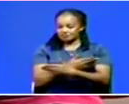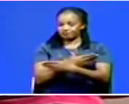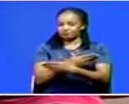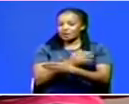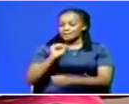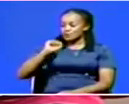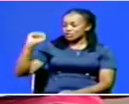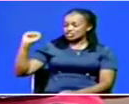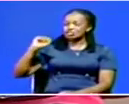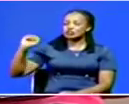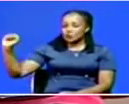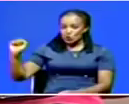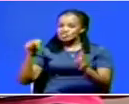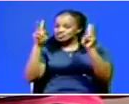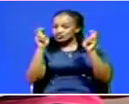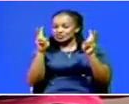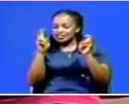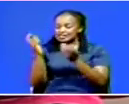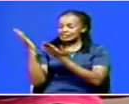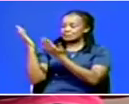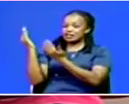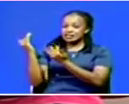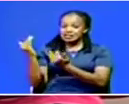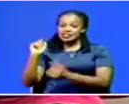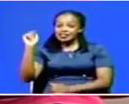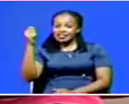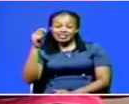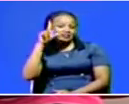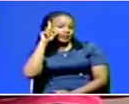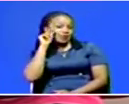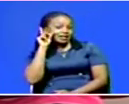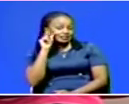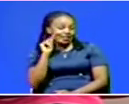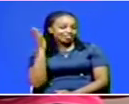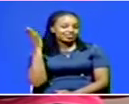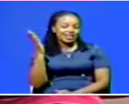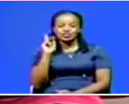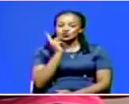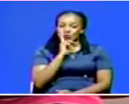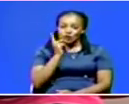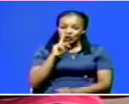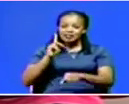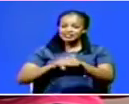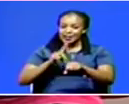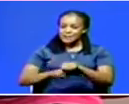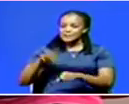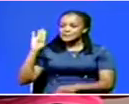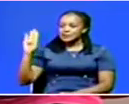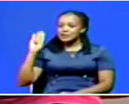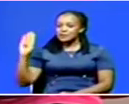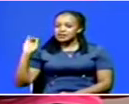showdown is expected in Kenya's coastal town city of Mombasa tomorrow during the BBI rally that